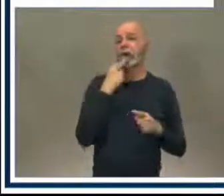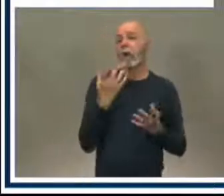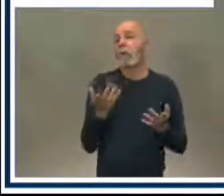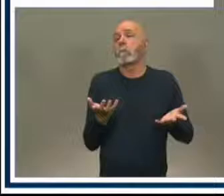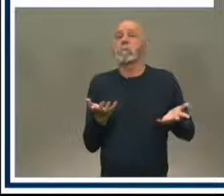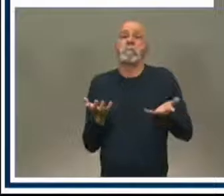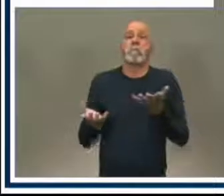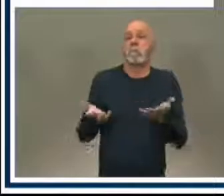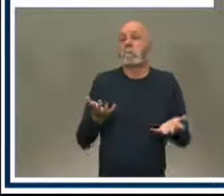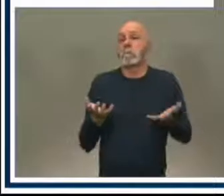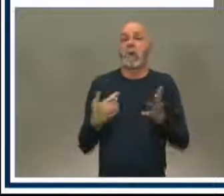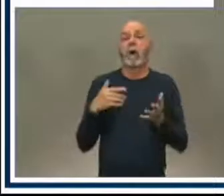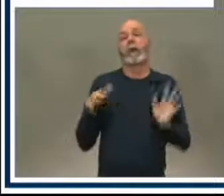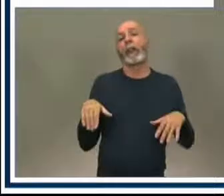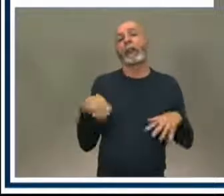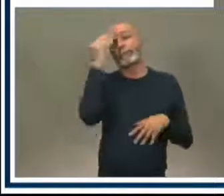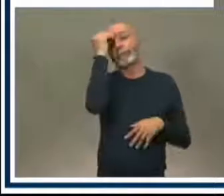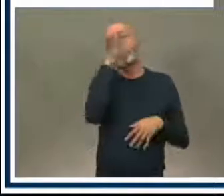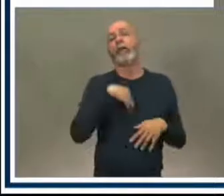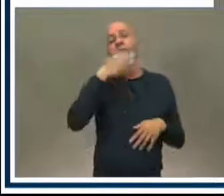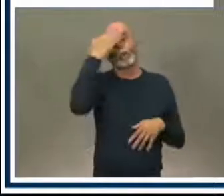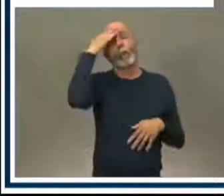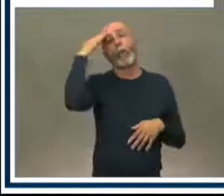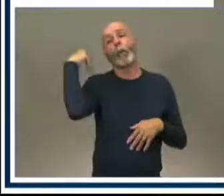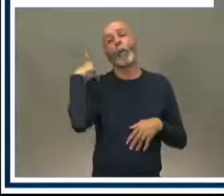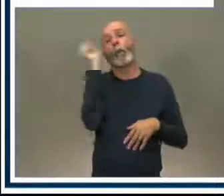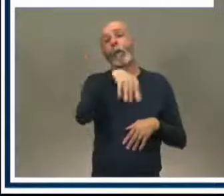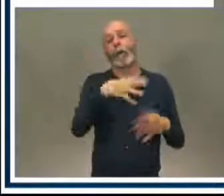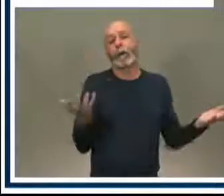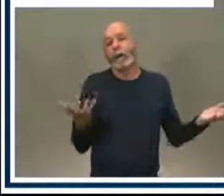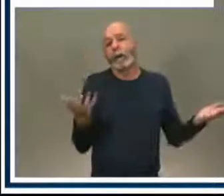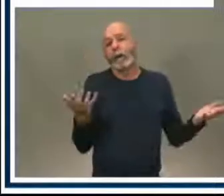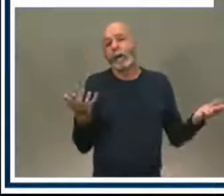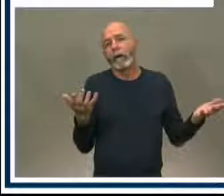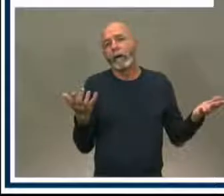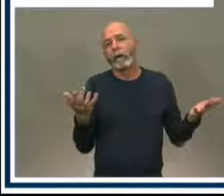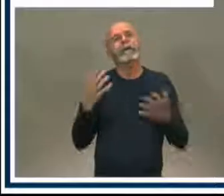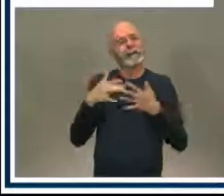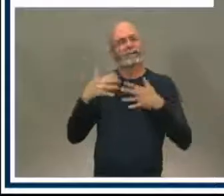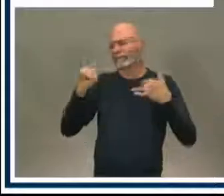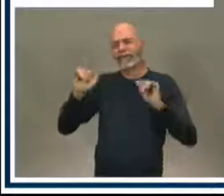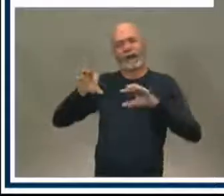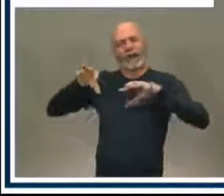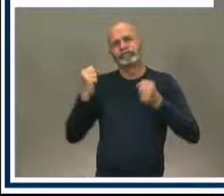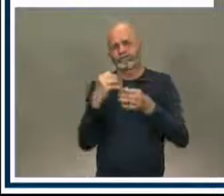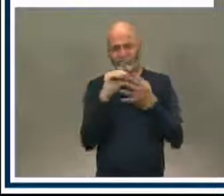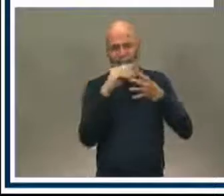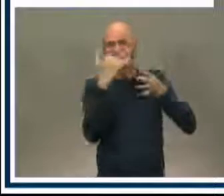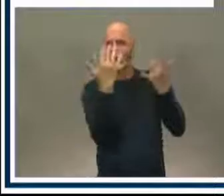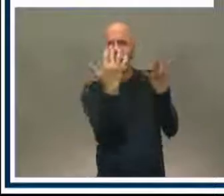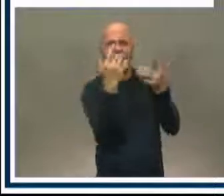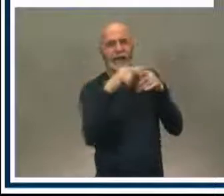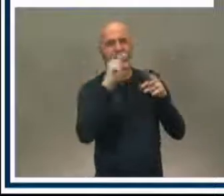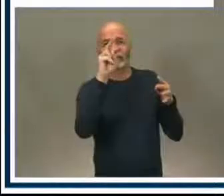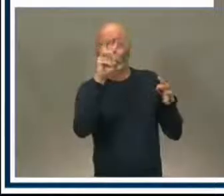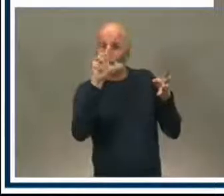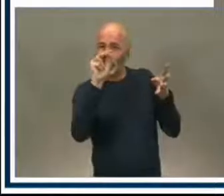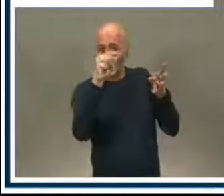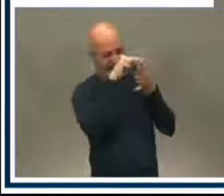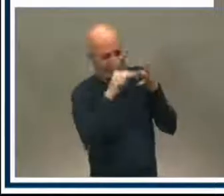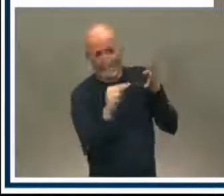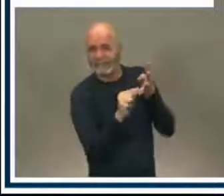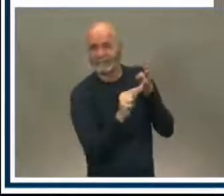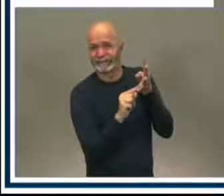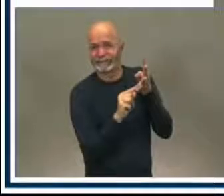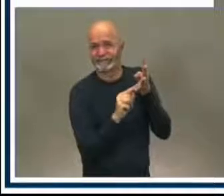yet reported. So I think a big chunk, we have the month of November. We've got lots of people reported and good vaccine